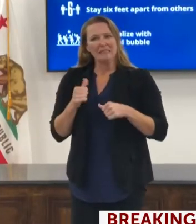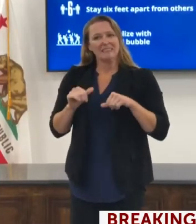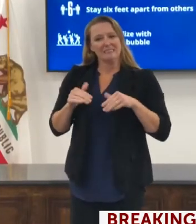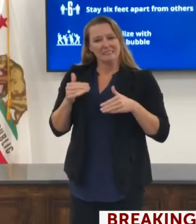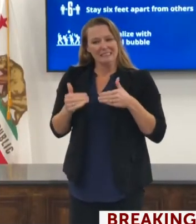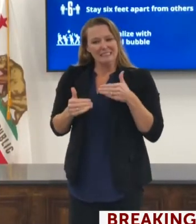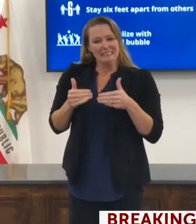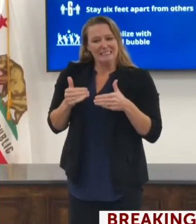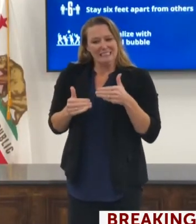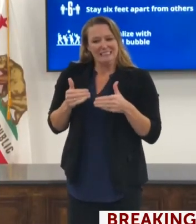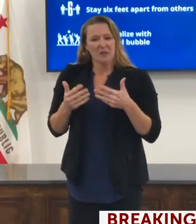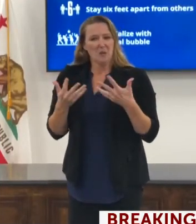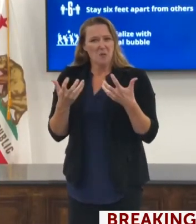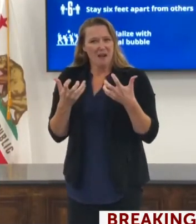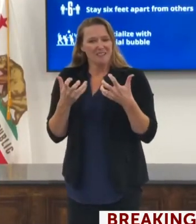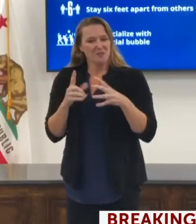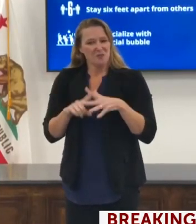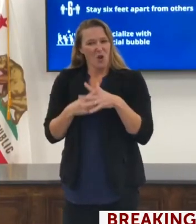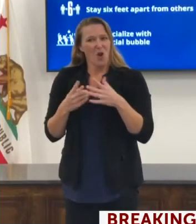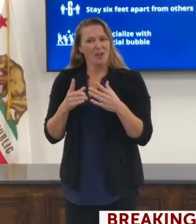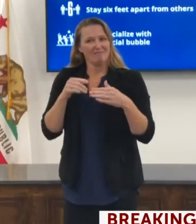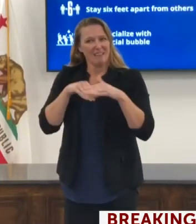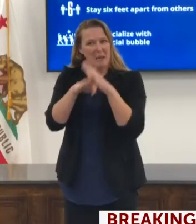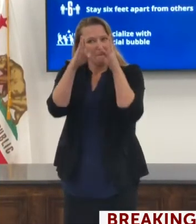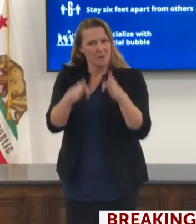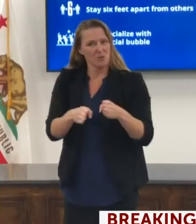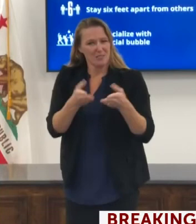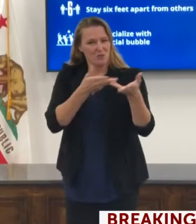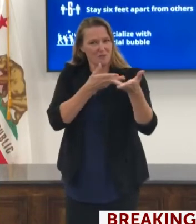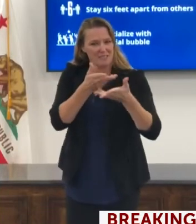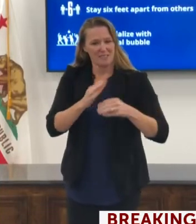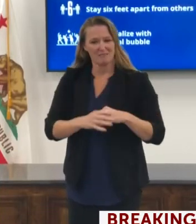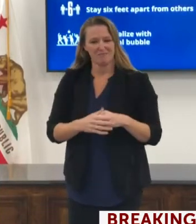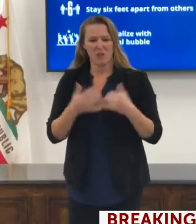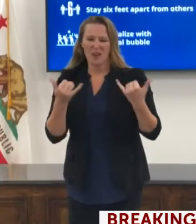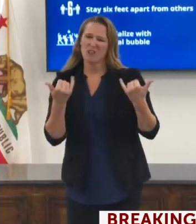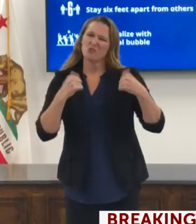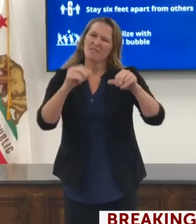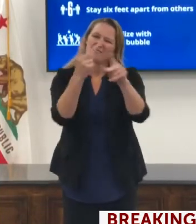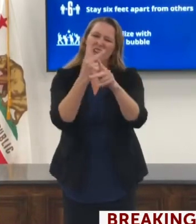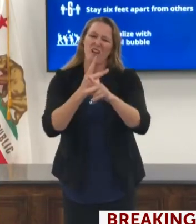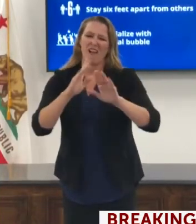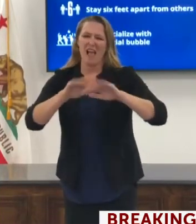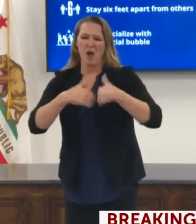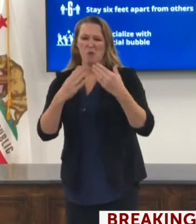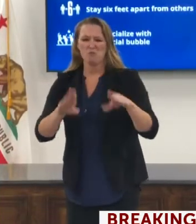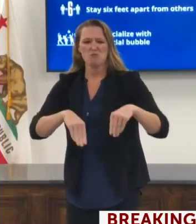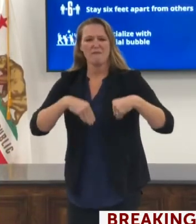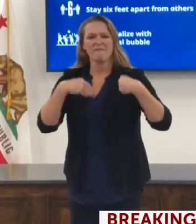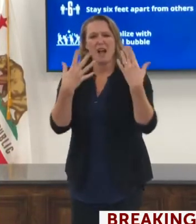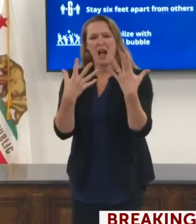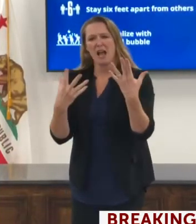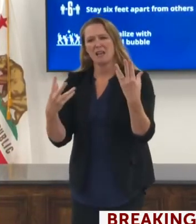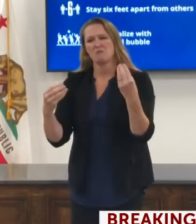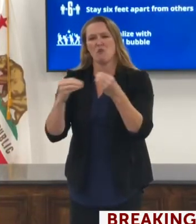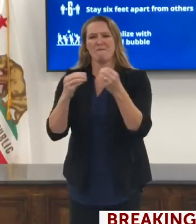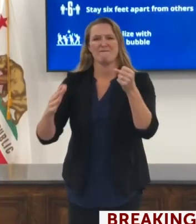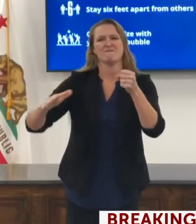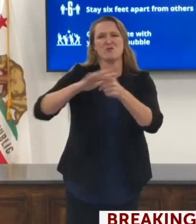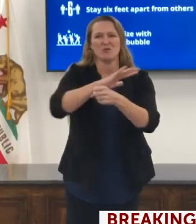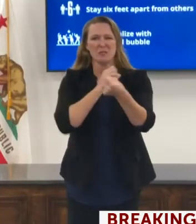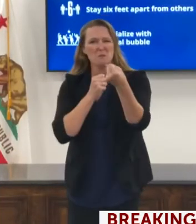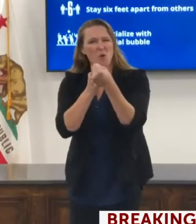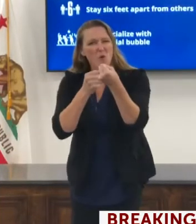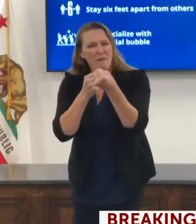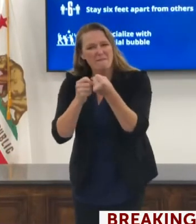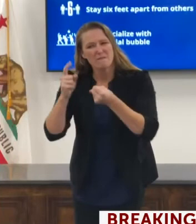services. Right now, we're looking at finding out how we can continue to provide some wraparound in-person services for